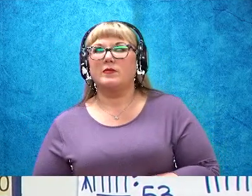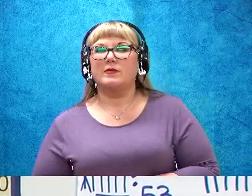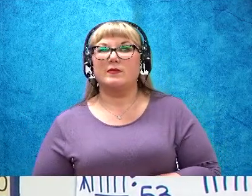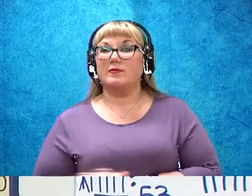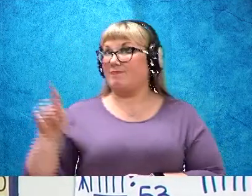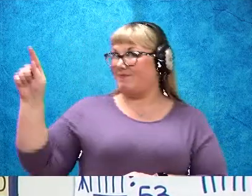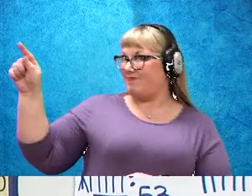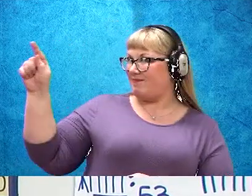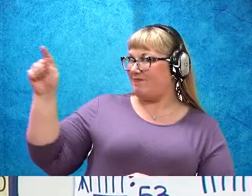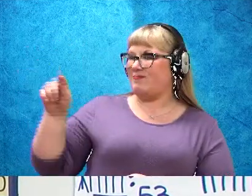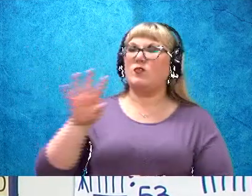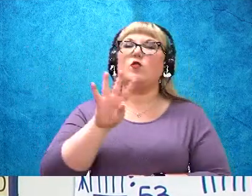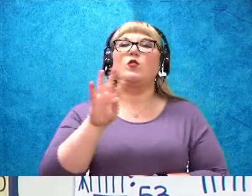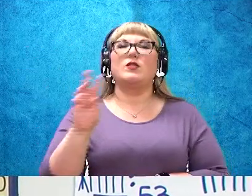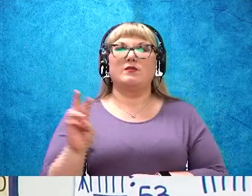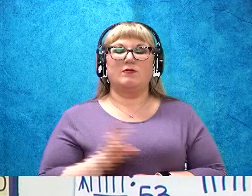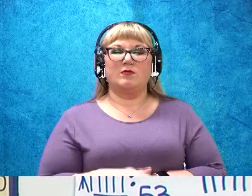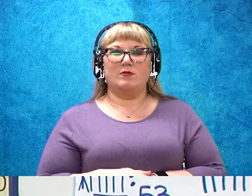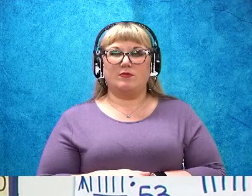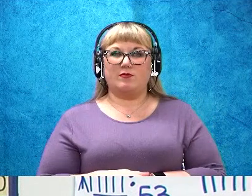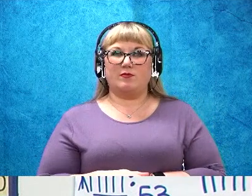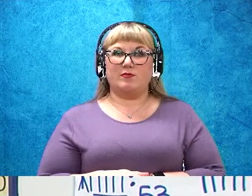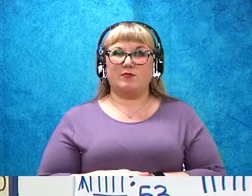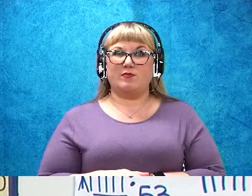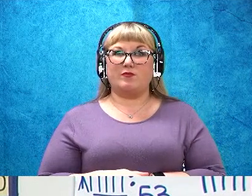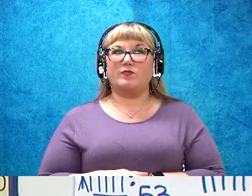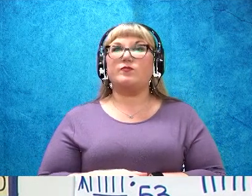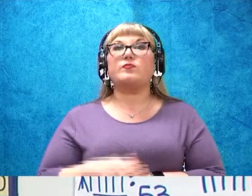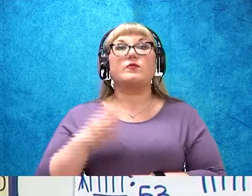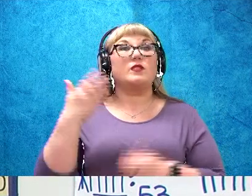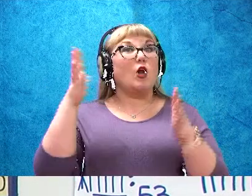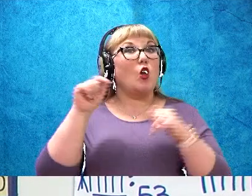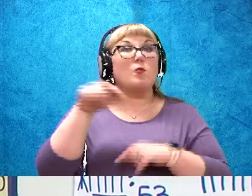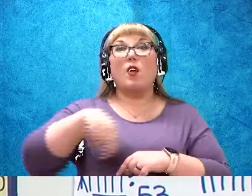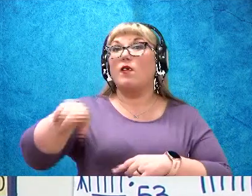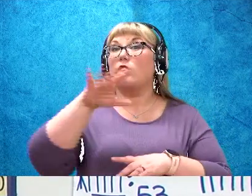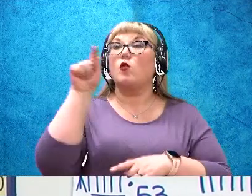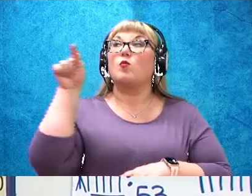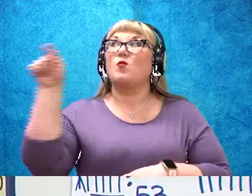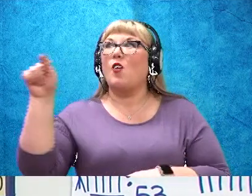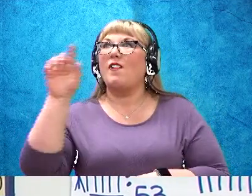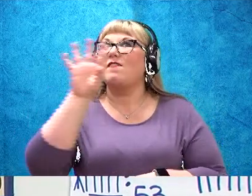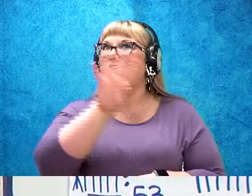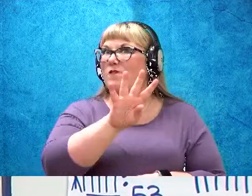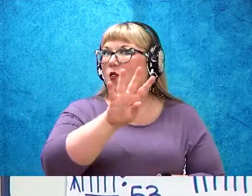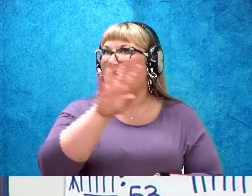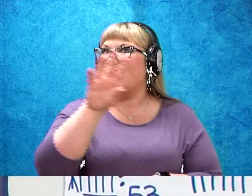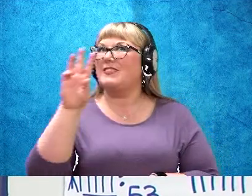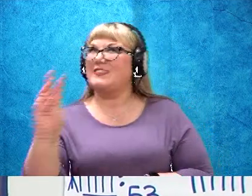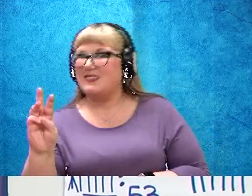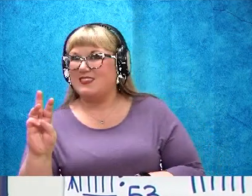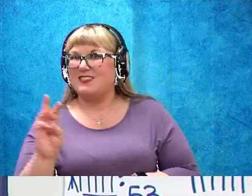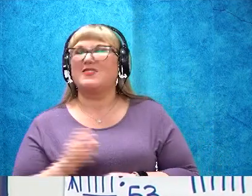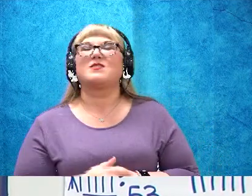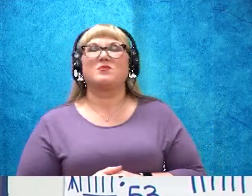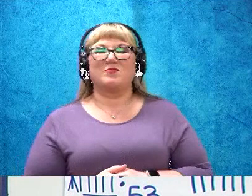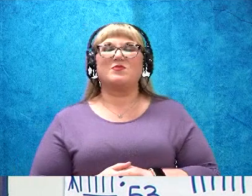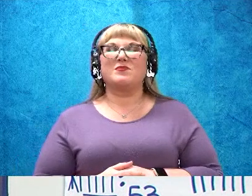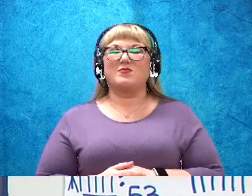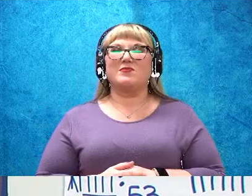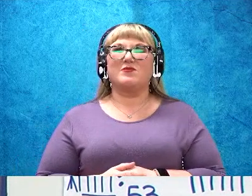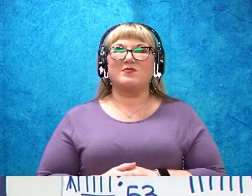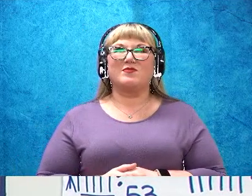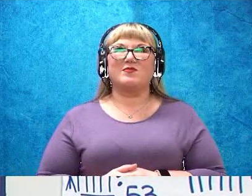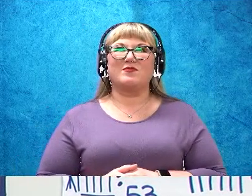Here it is, 46. I hope all of you pointed to the 4 in the tens place and a 6 in the ones place.